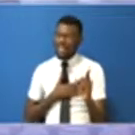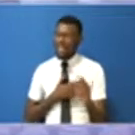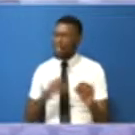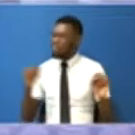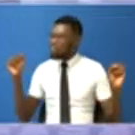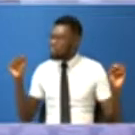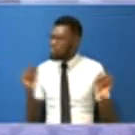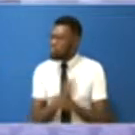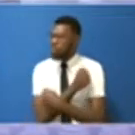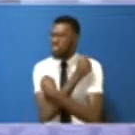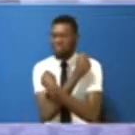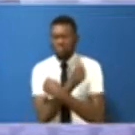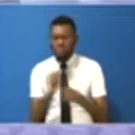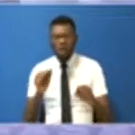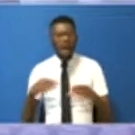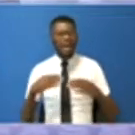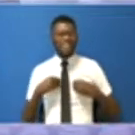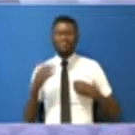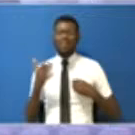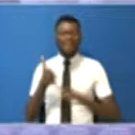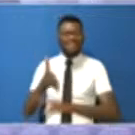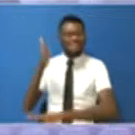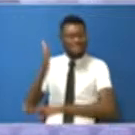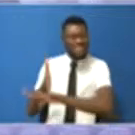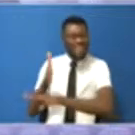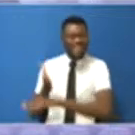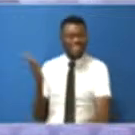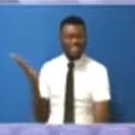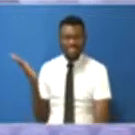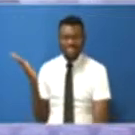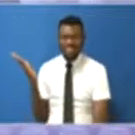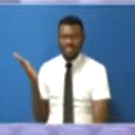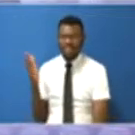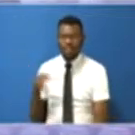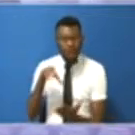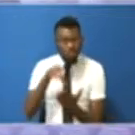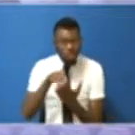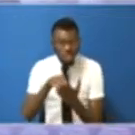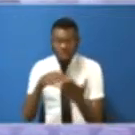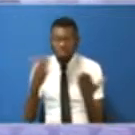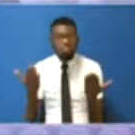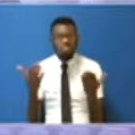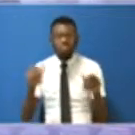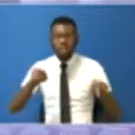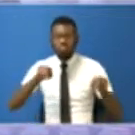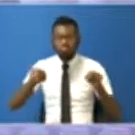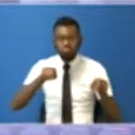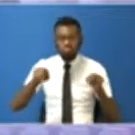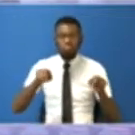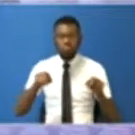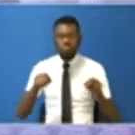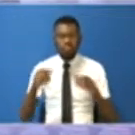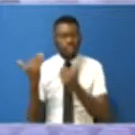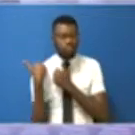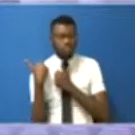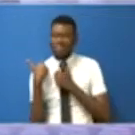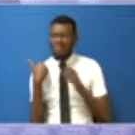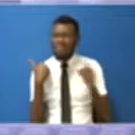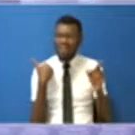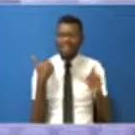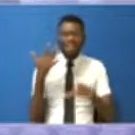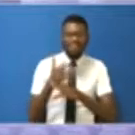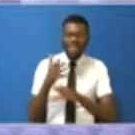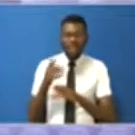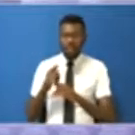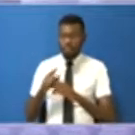no longer entertain charlatans in positions of high national responsibility and charlatan is not an